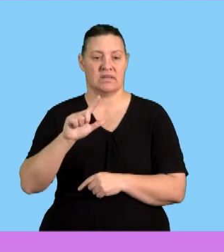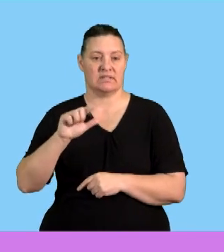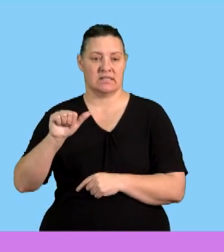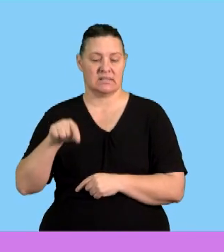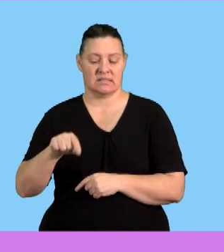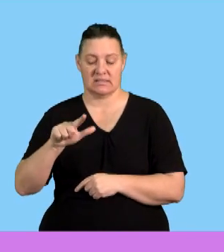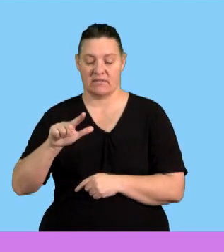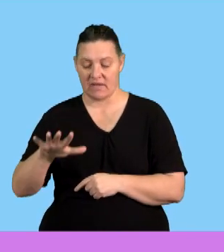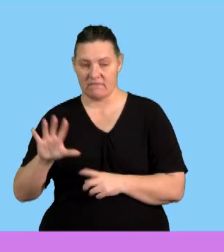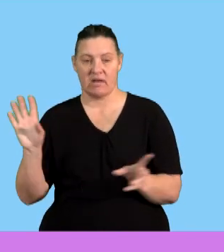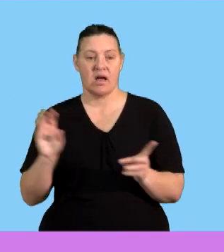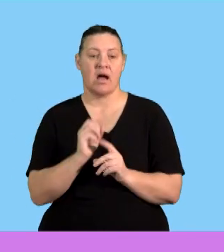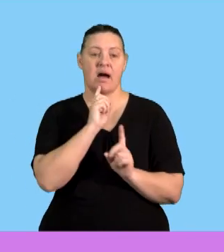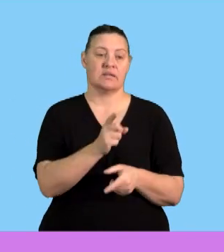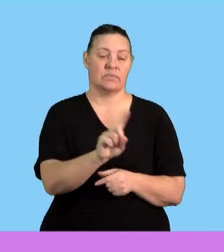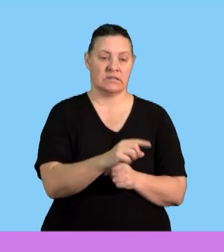the following.